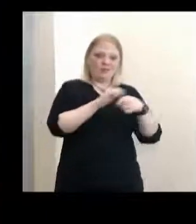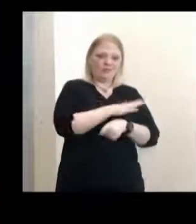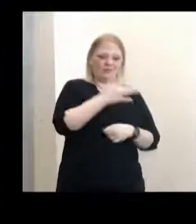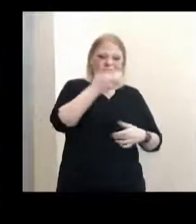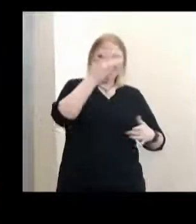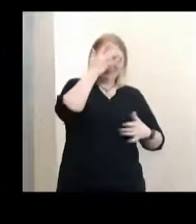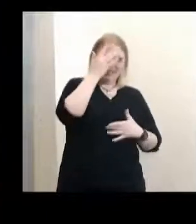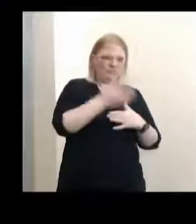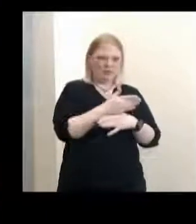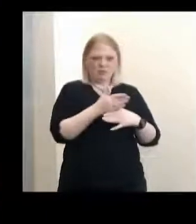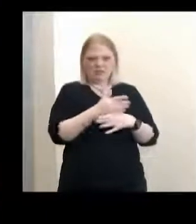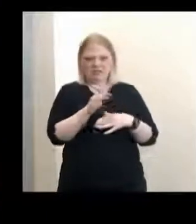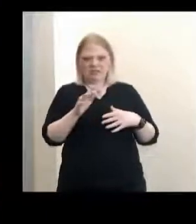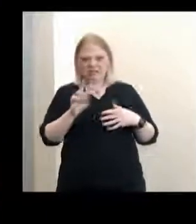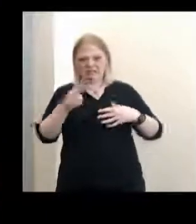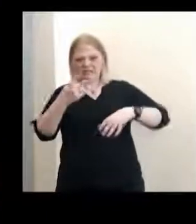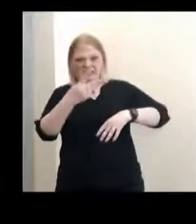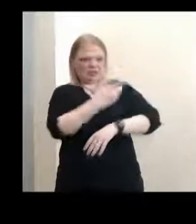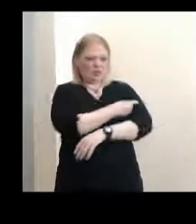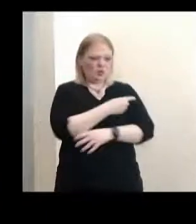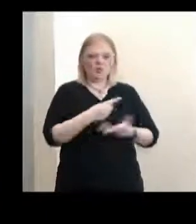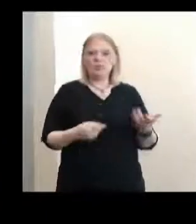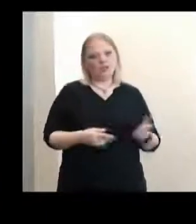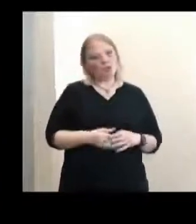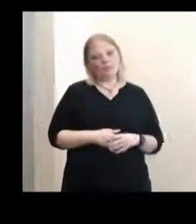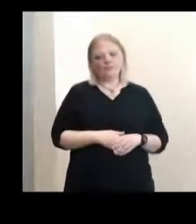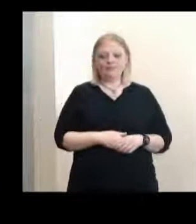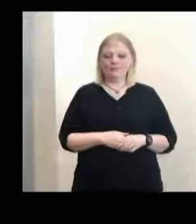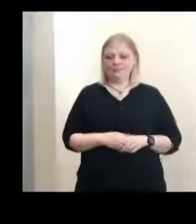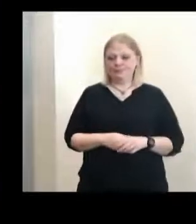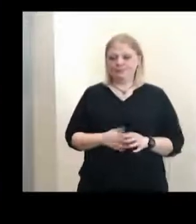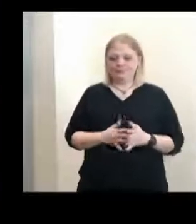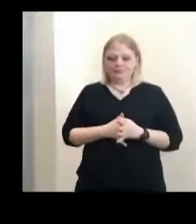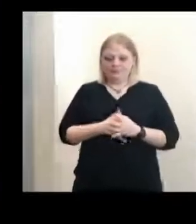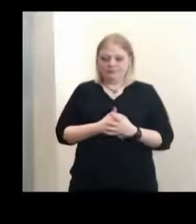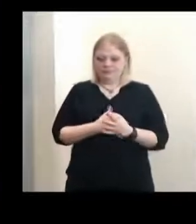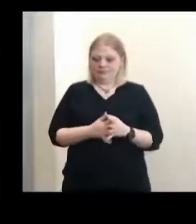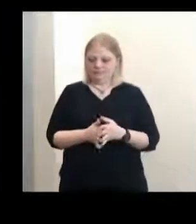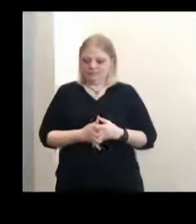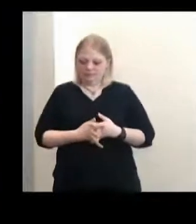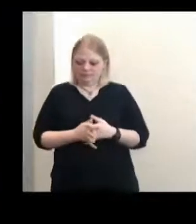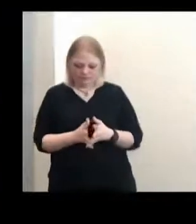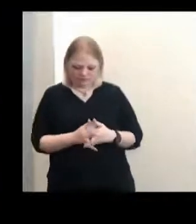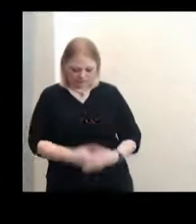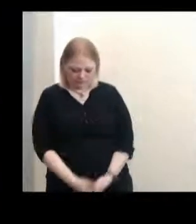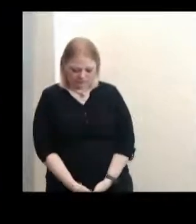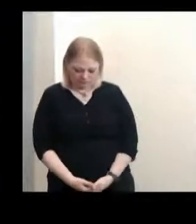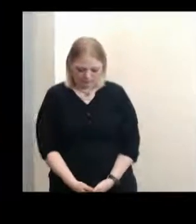first and the second dose.